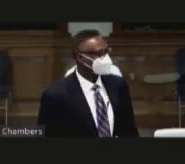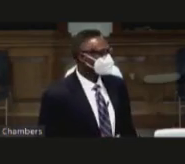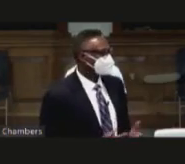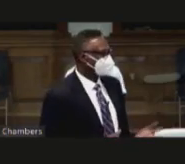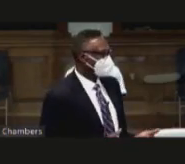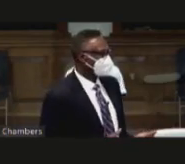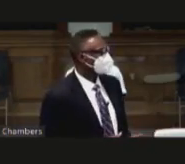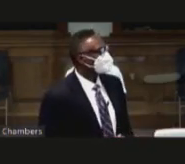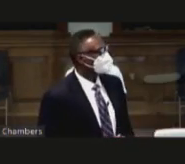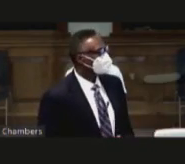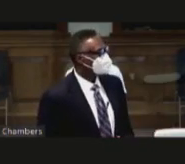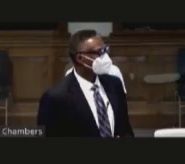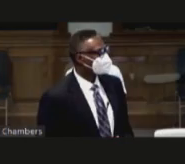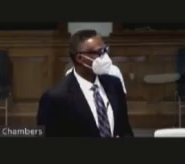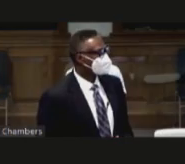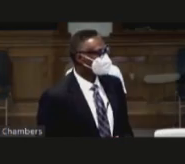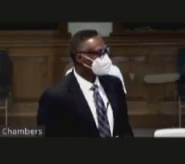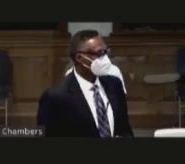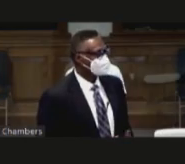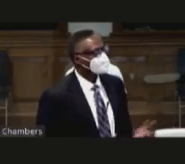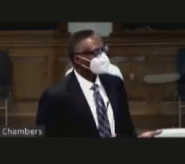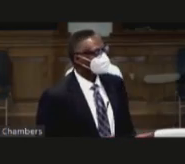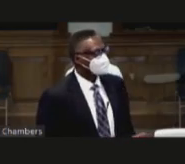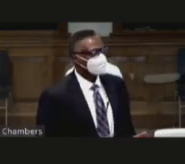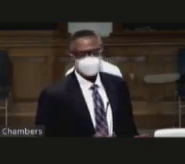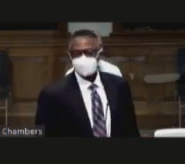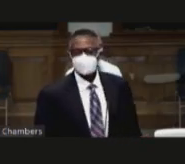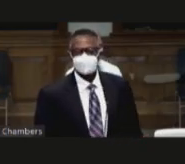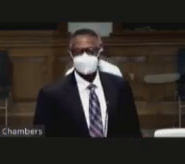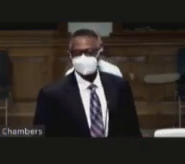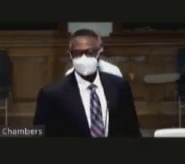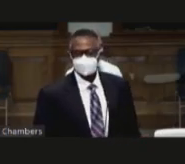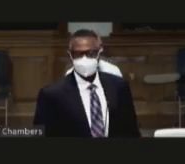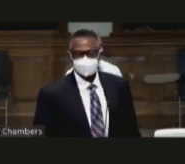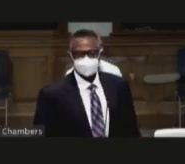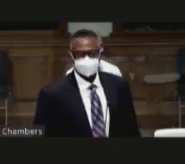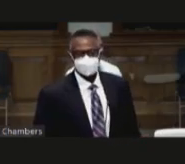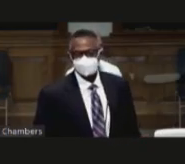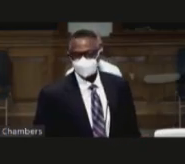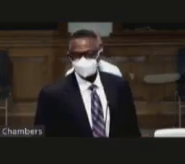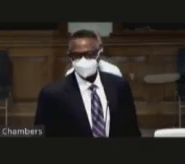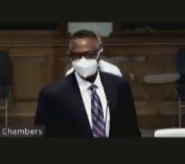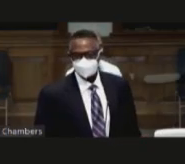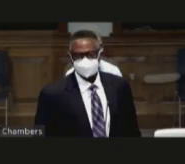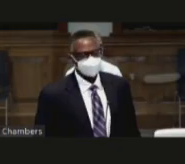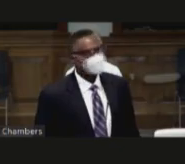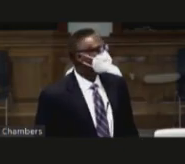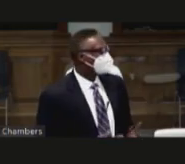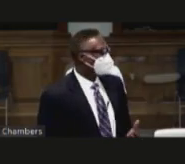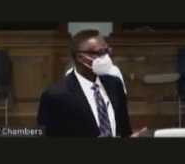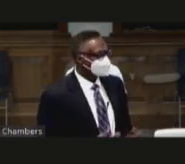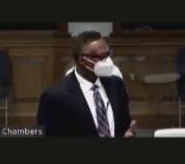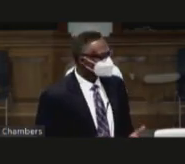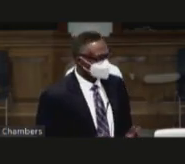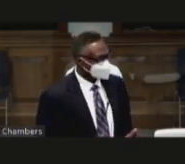would be added to development. So we will not have much of an impact on any of the vegetation out there. May have